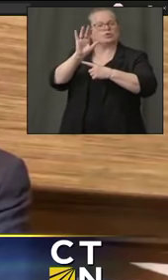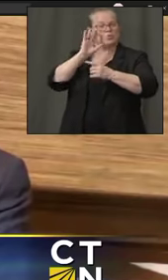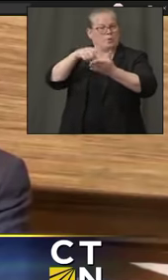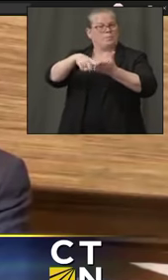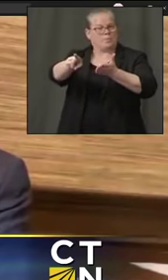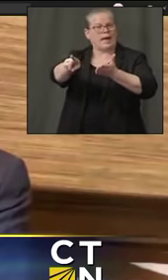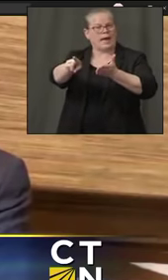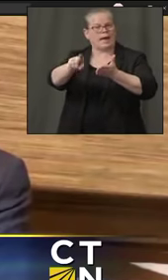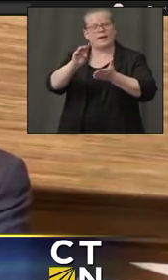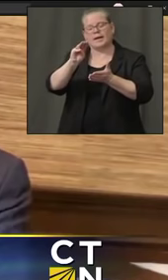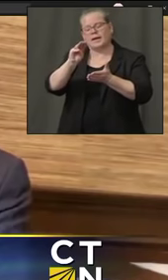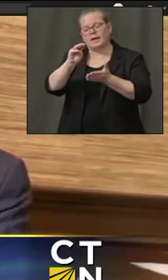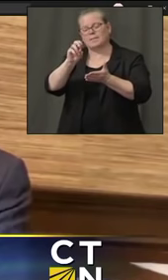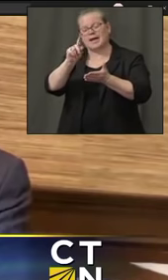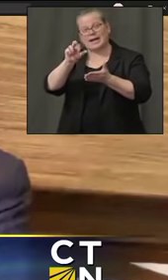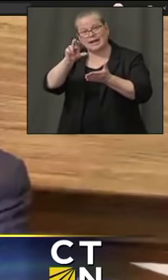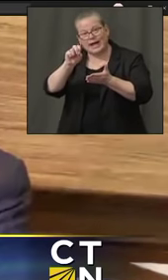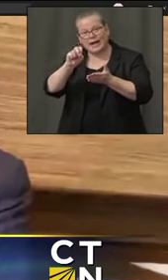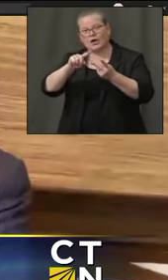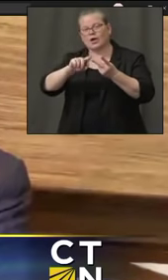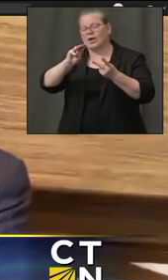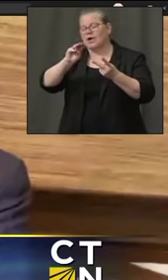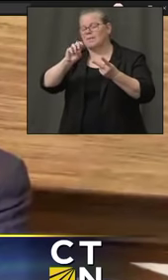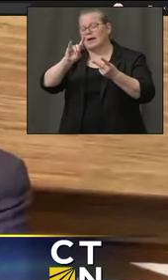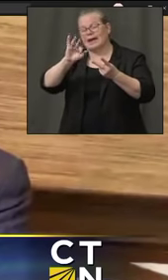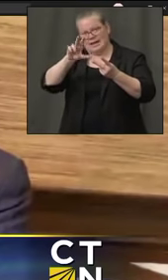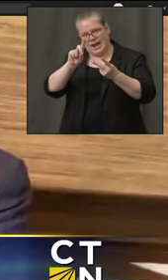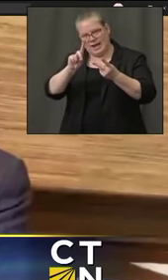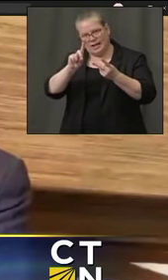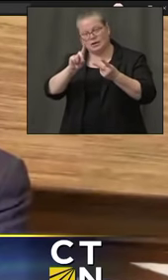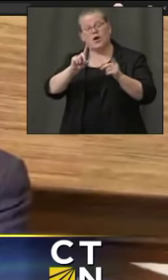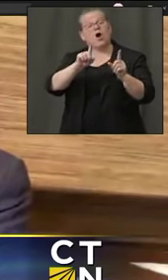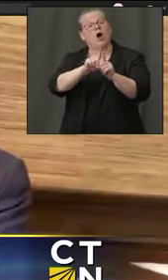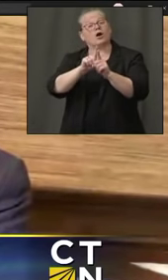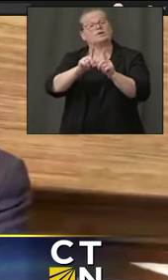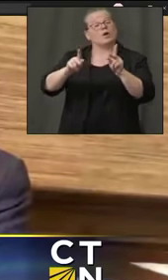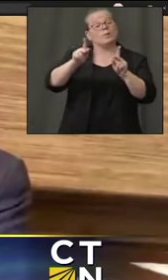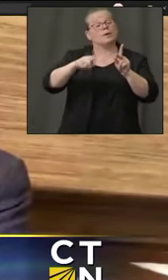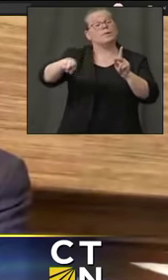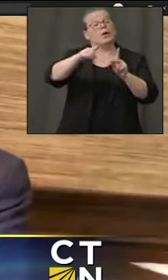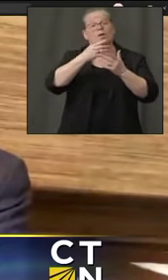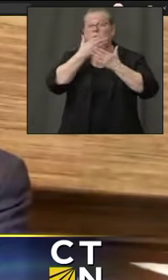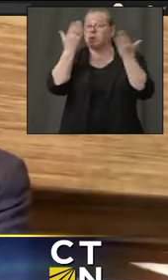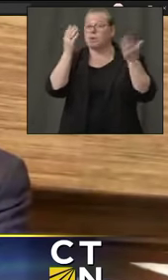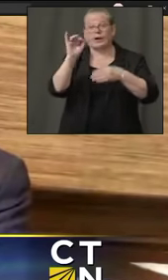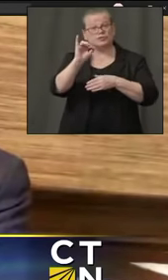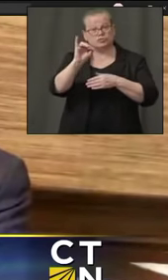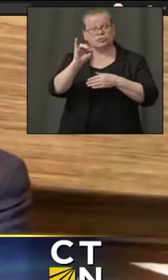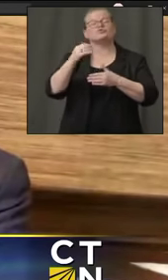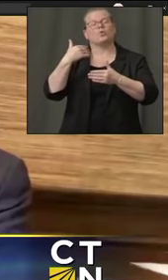you indicated, that there is an uninsured fund as well to cover those who do not have insurance. And importantly, as you also